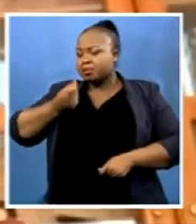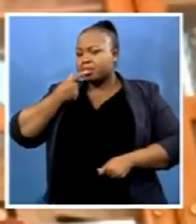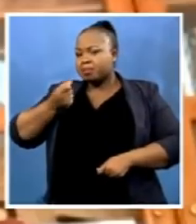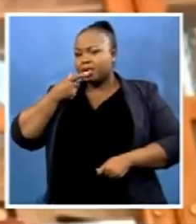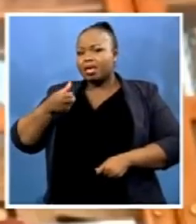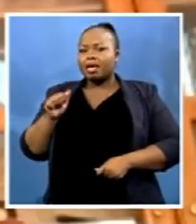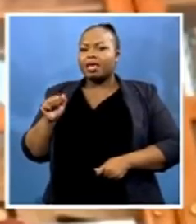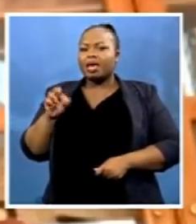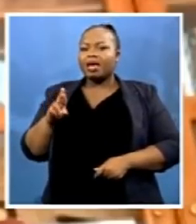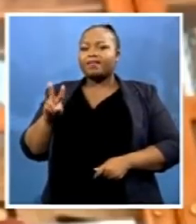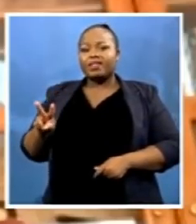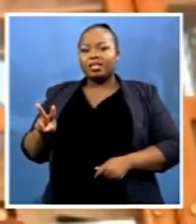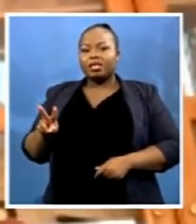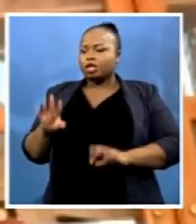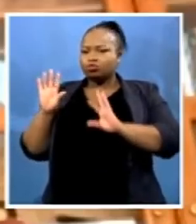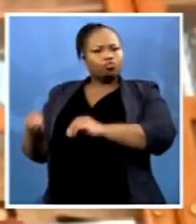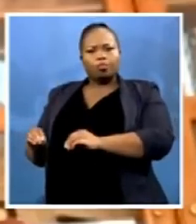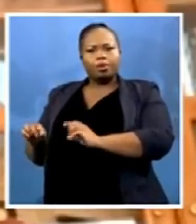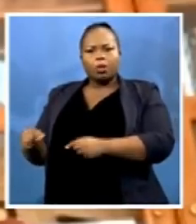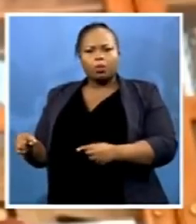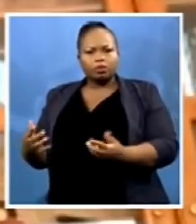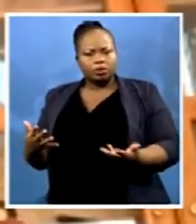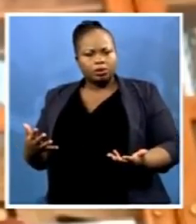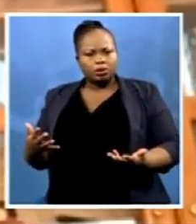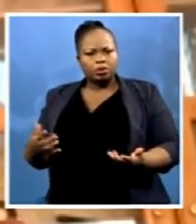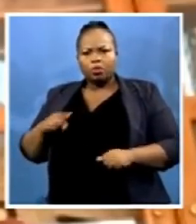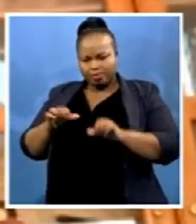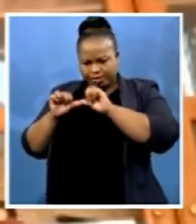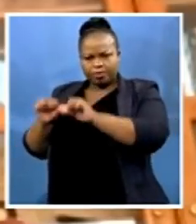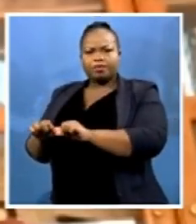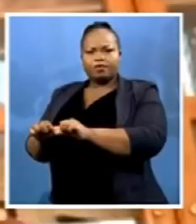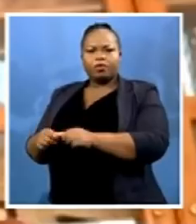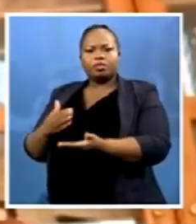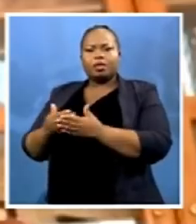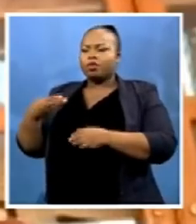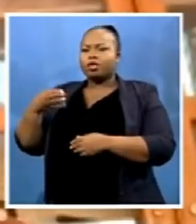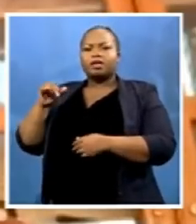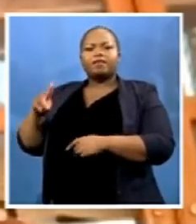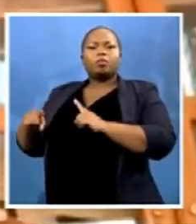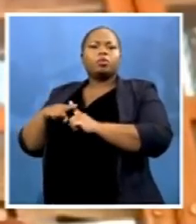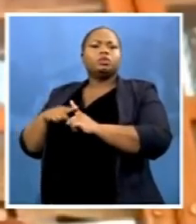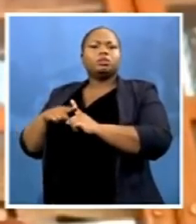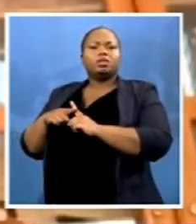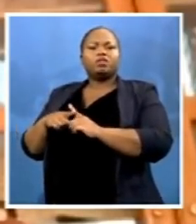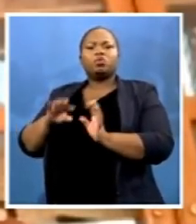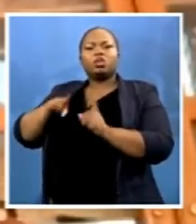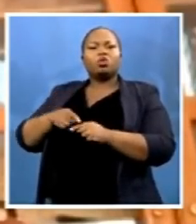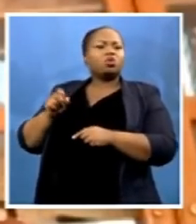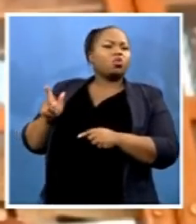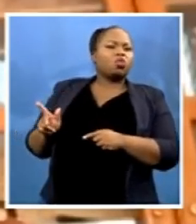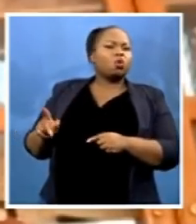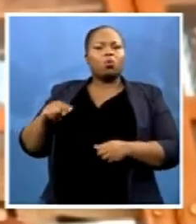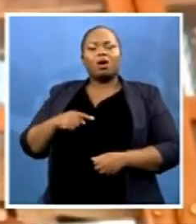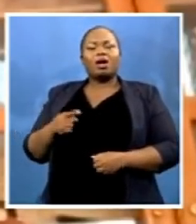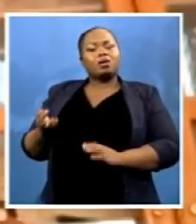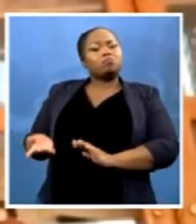be their treatment program cannot be undermined because that's going to create a new problem on the side. Then as a result of that,